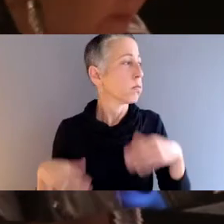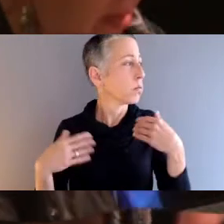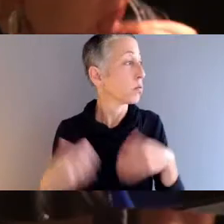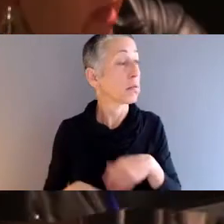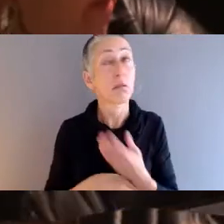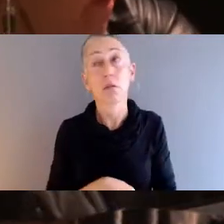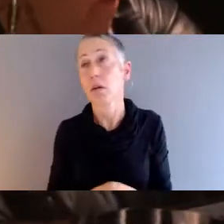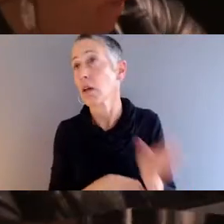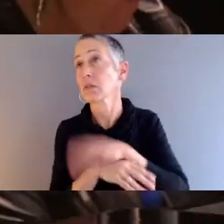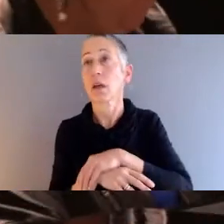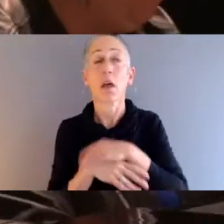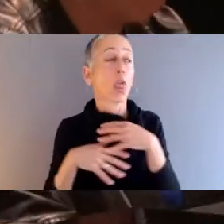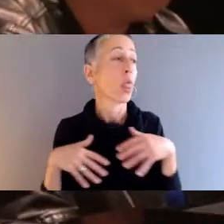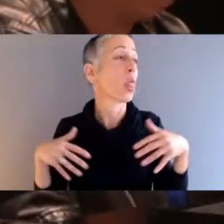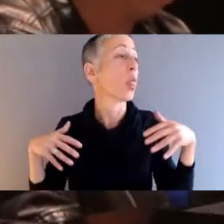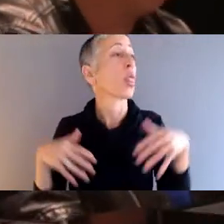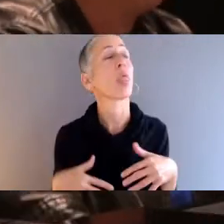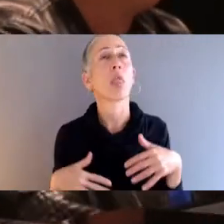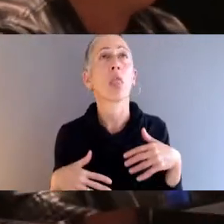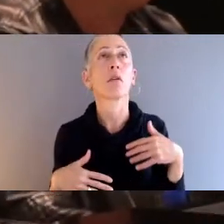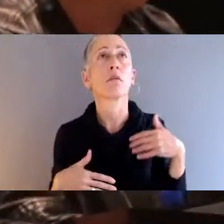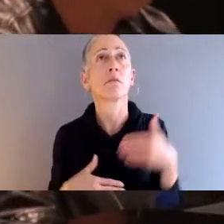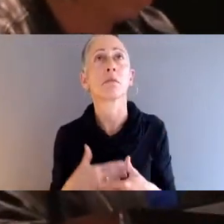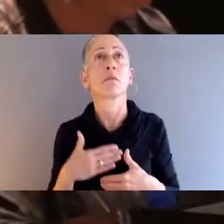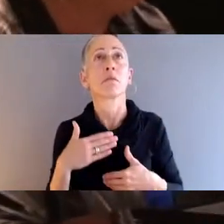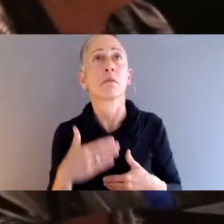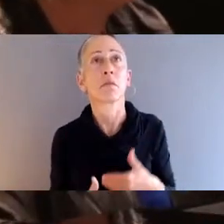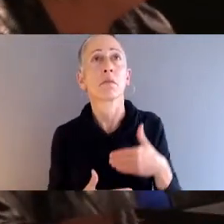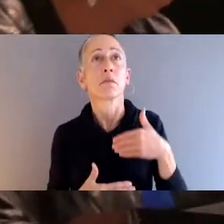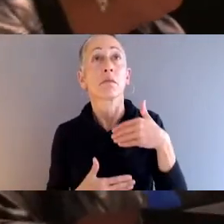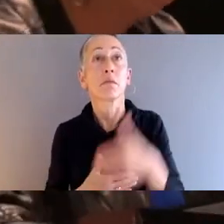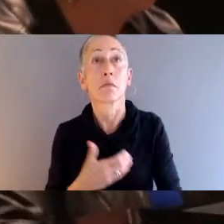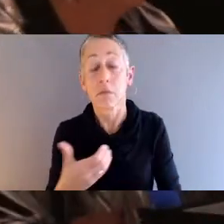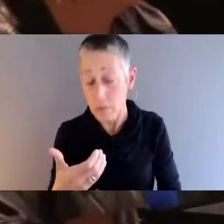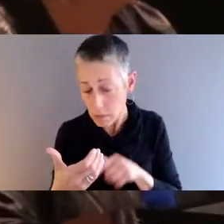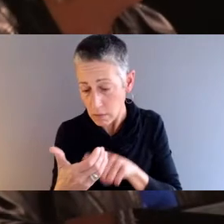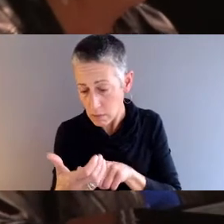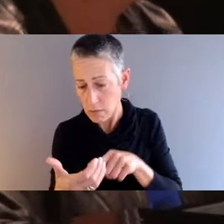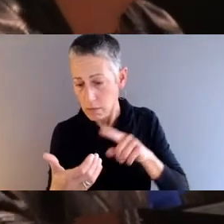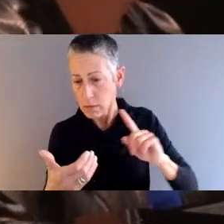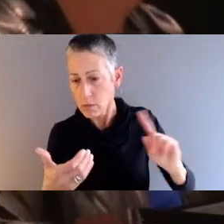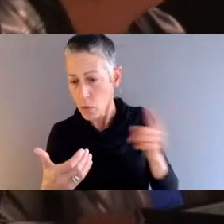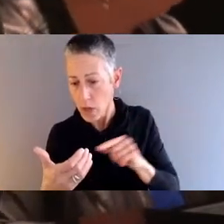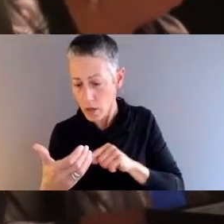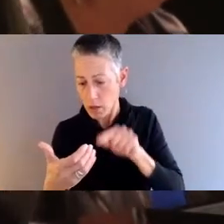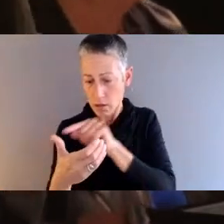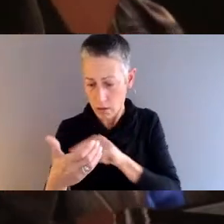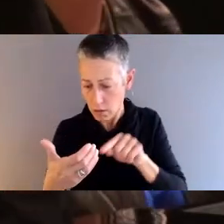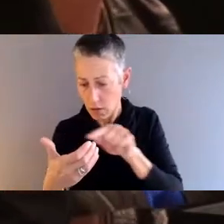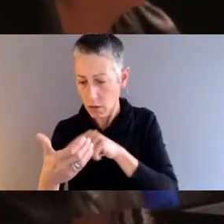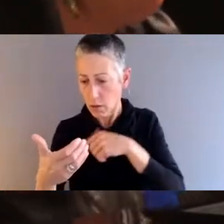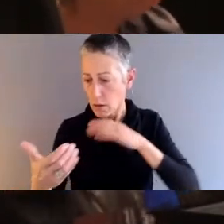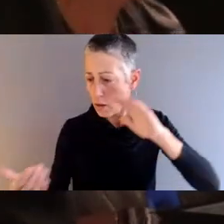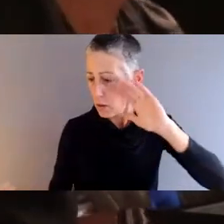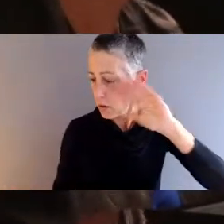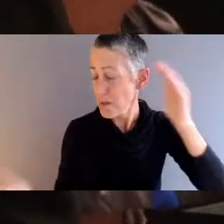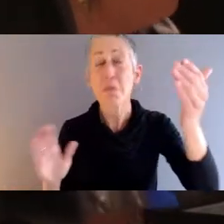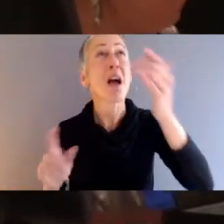your satellite navigation won't ever compare to stars in